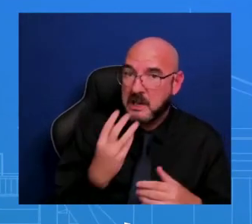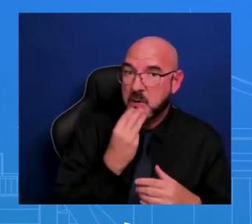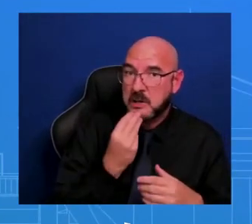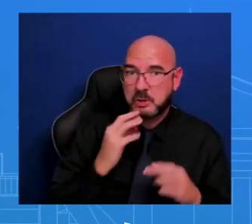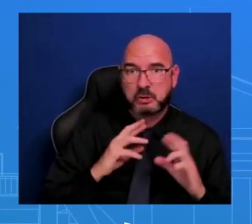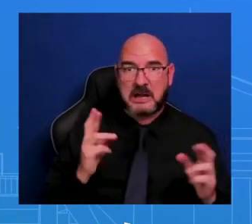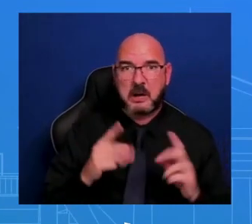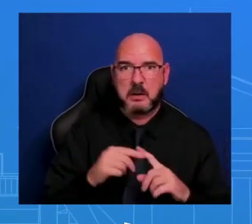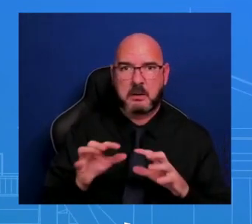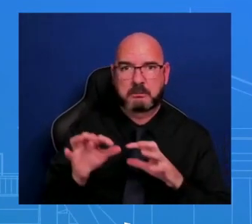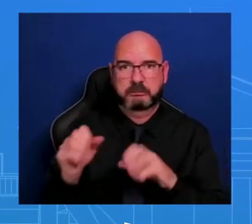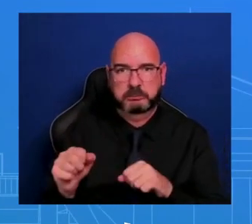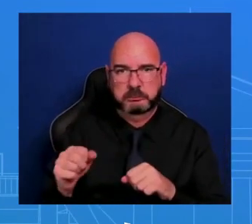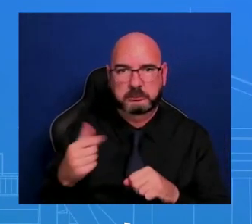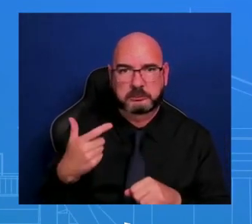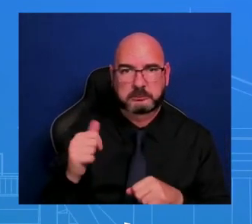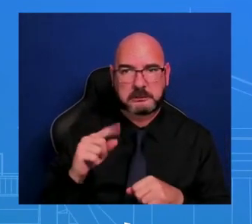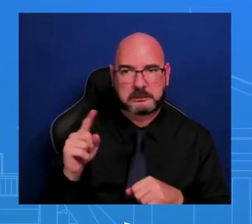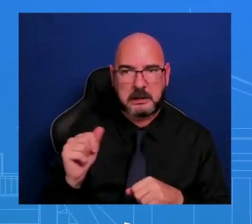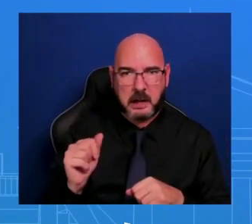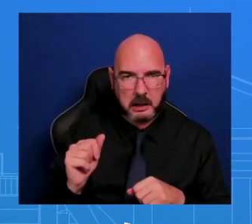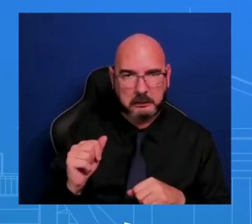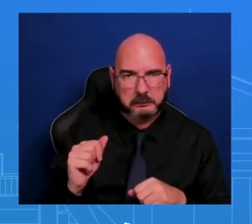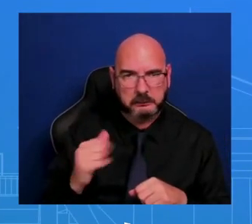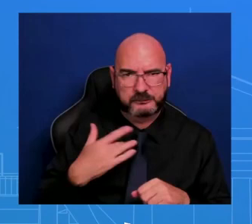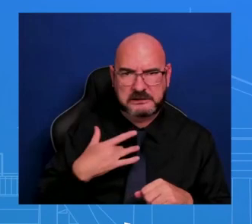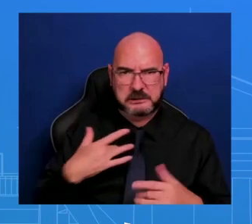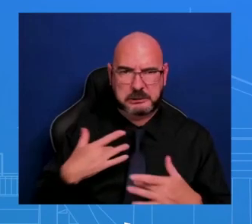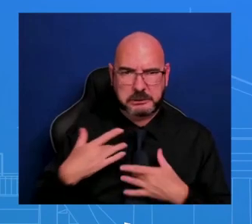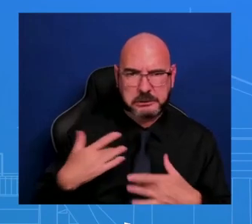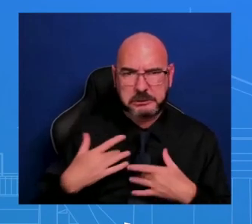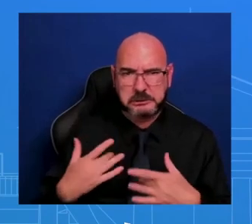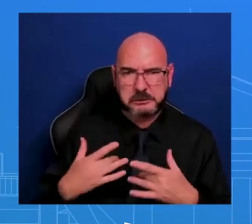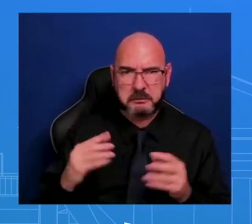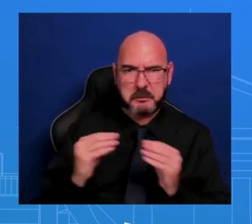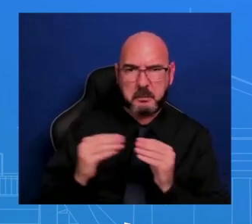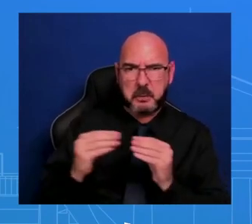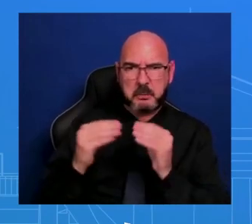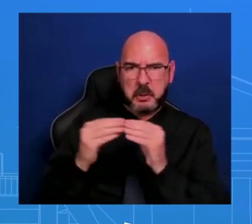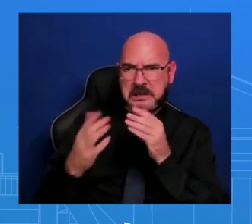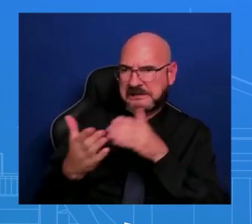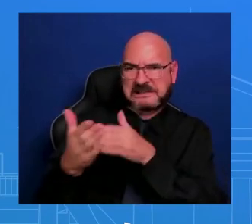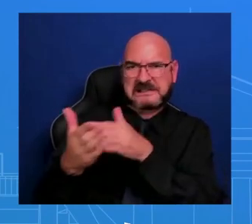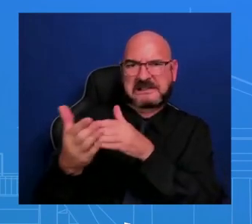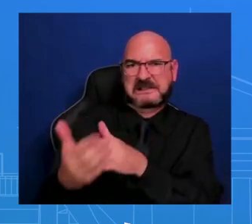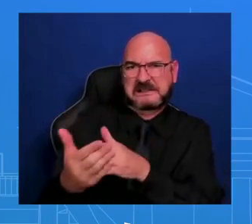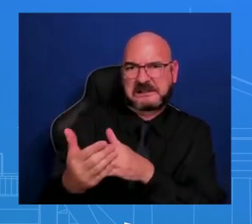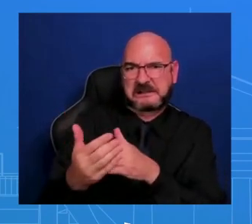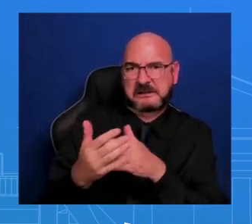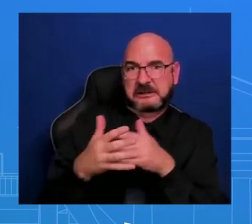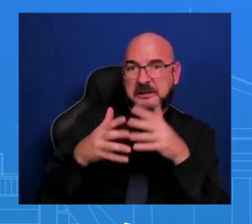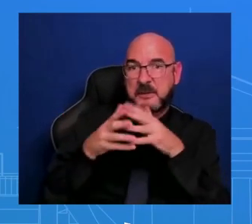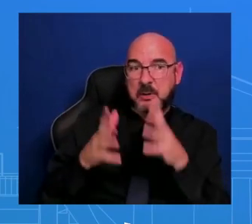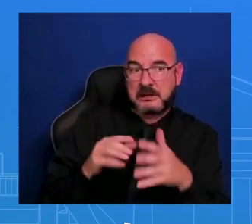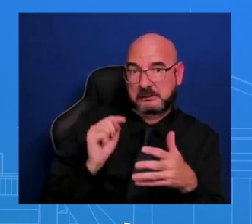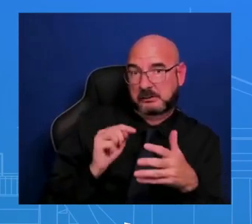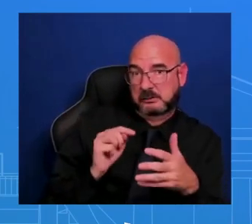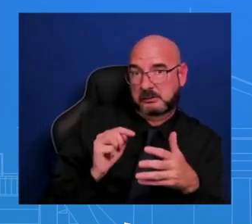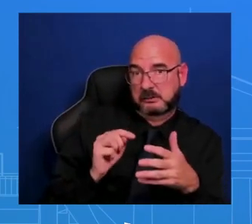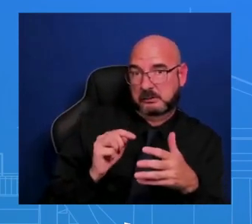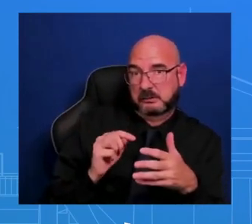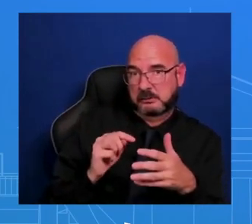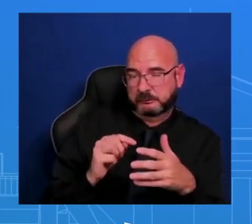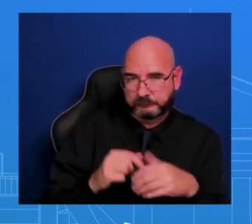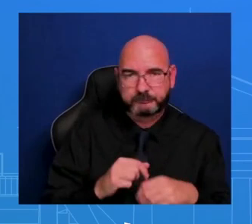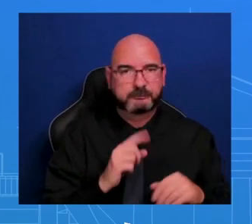the potential for future attacks on our troops. As you're right, we've seen, and I'm guesstimating here, but it's about a dozen over the last